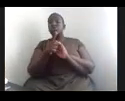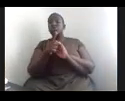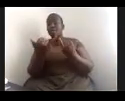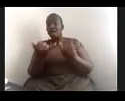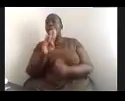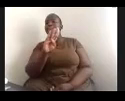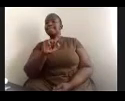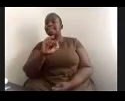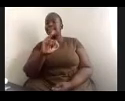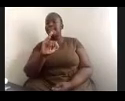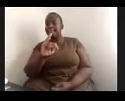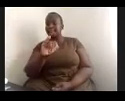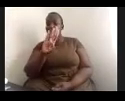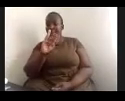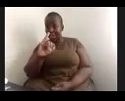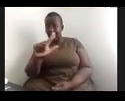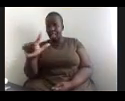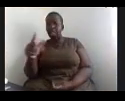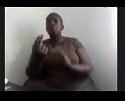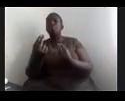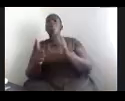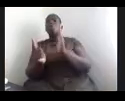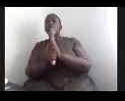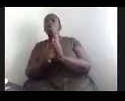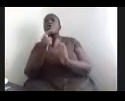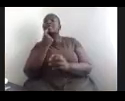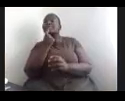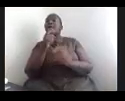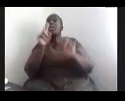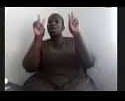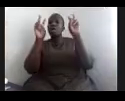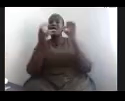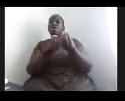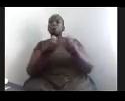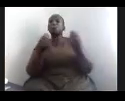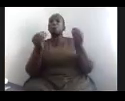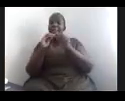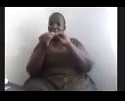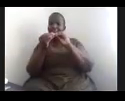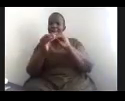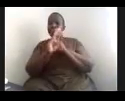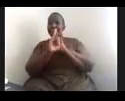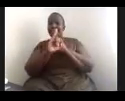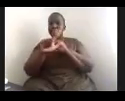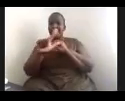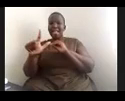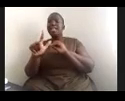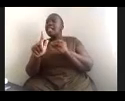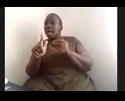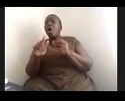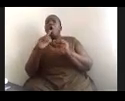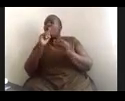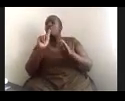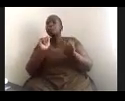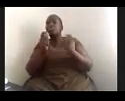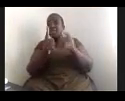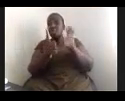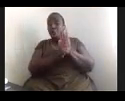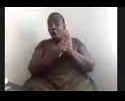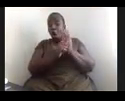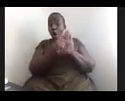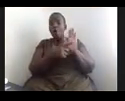and the bill, this new law, is called the Children's Amendment Bill. It's trying to change parts of